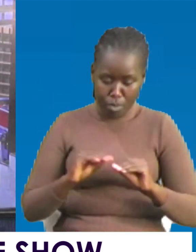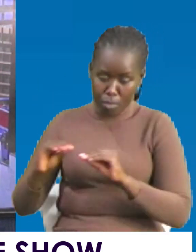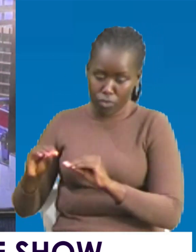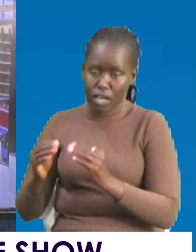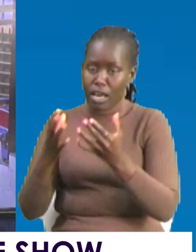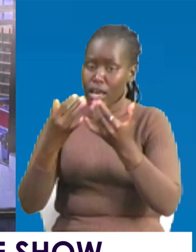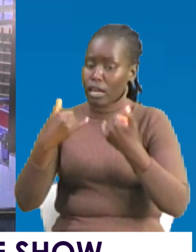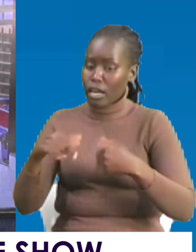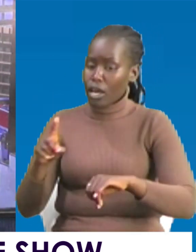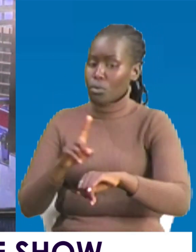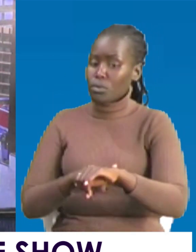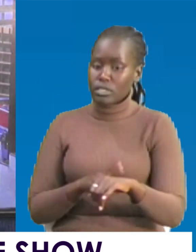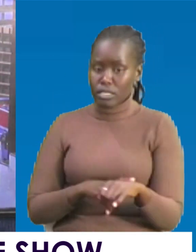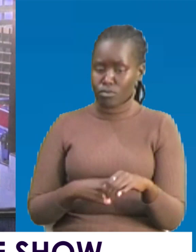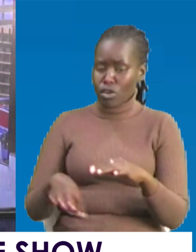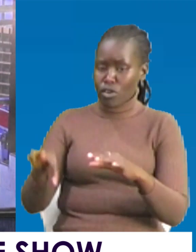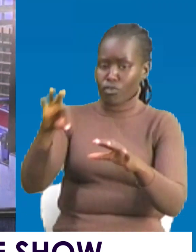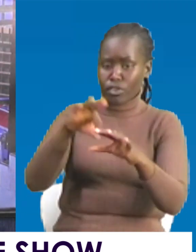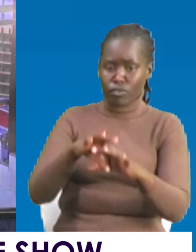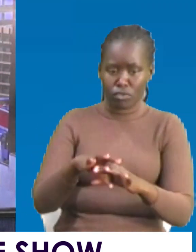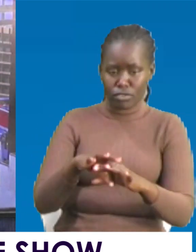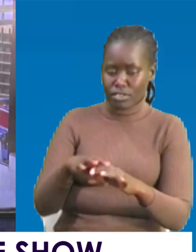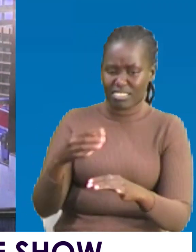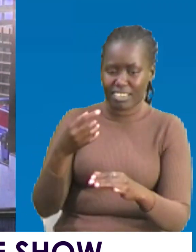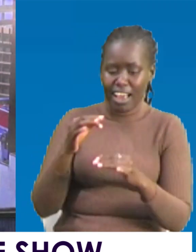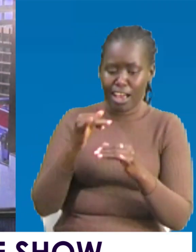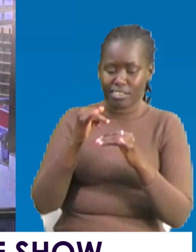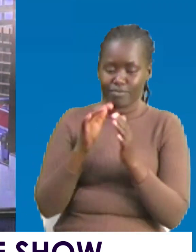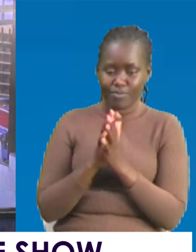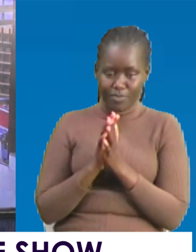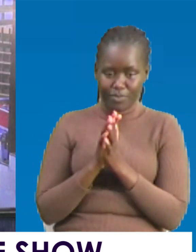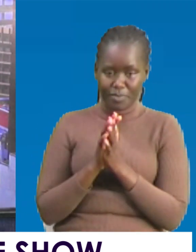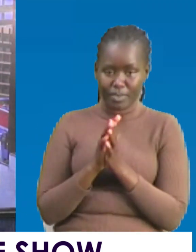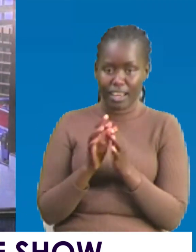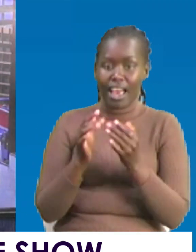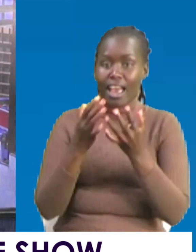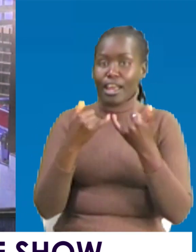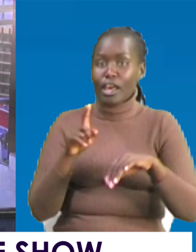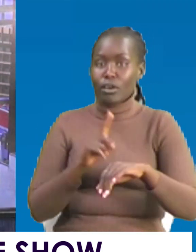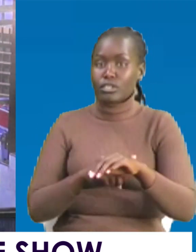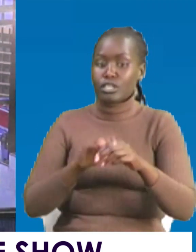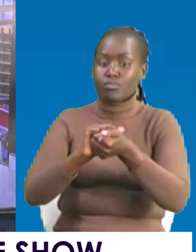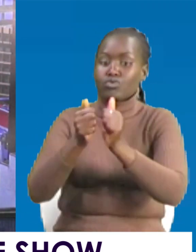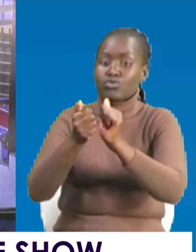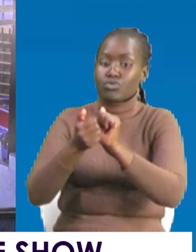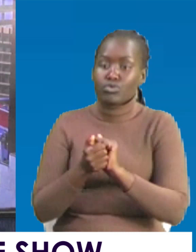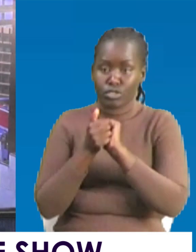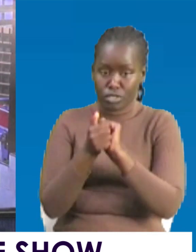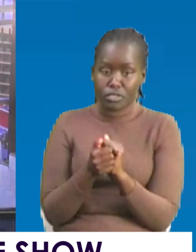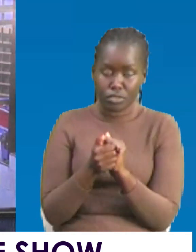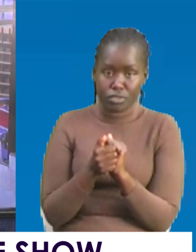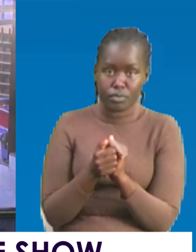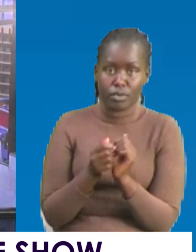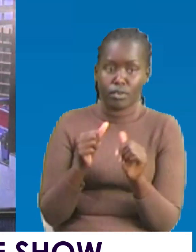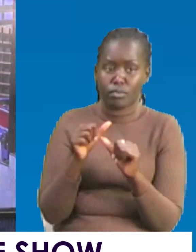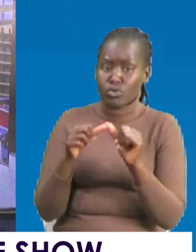is time for you not just to vote for the sake of voting. Come on. It is time for you to change the pattern of voting.